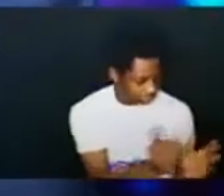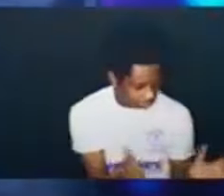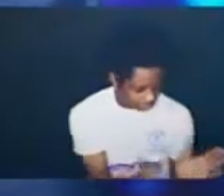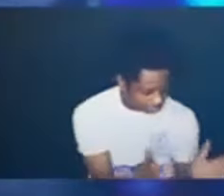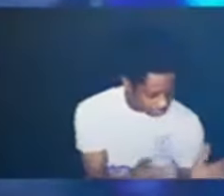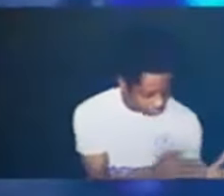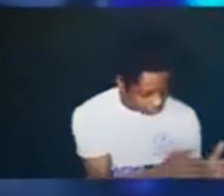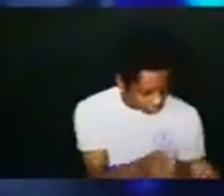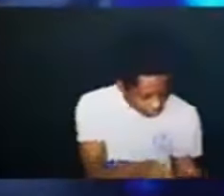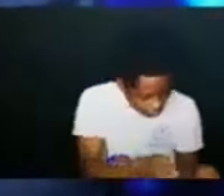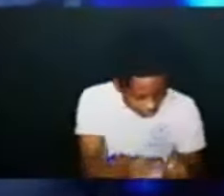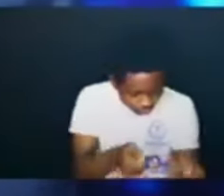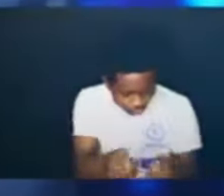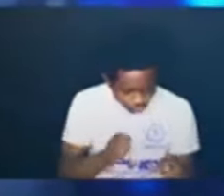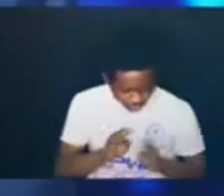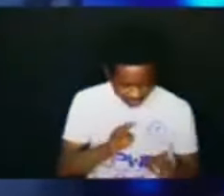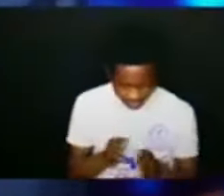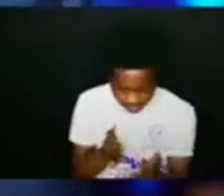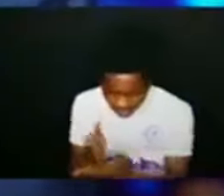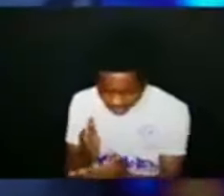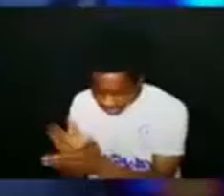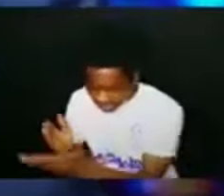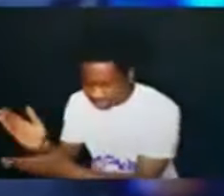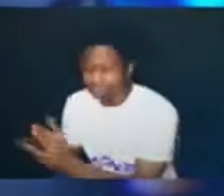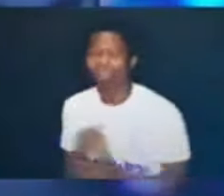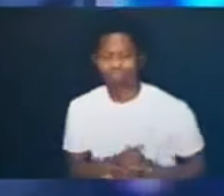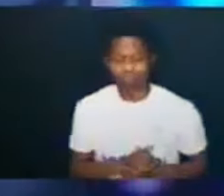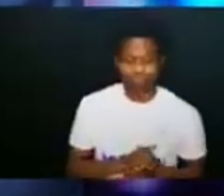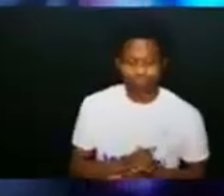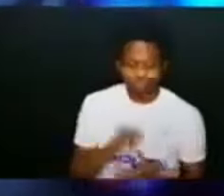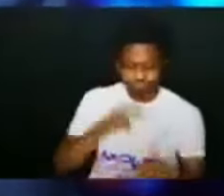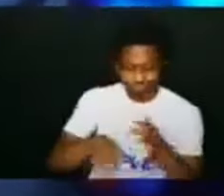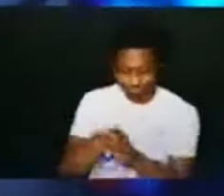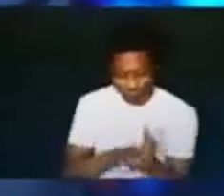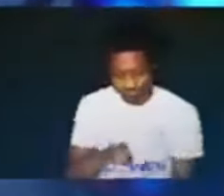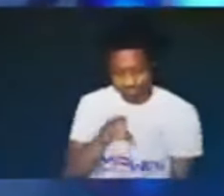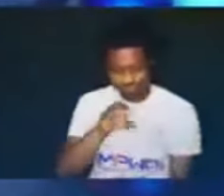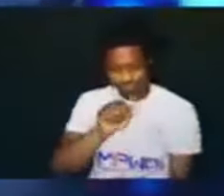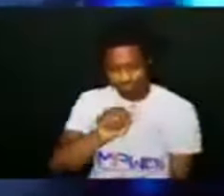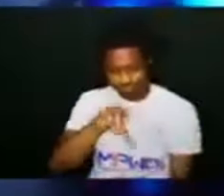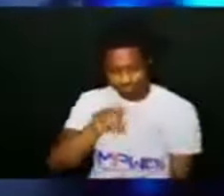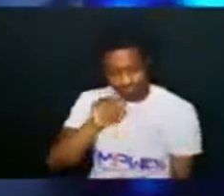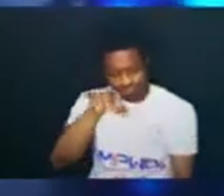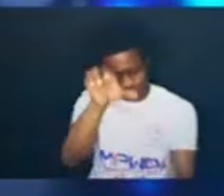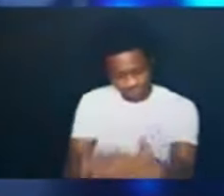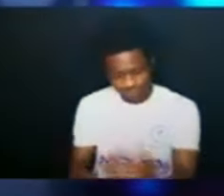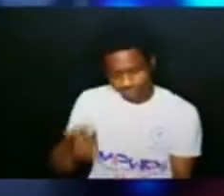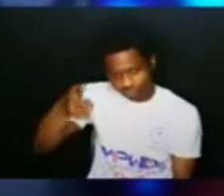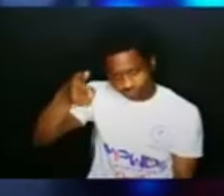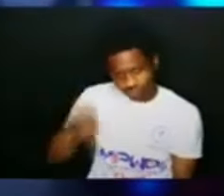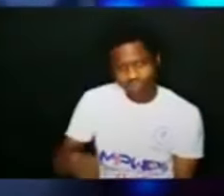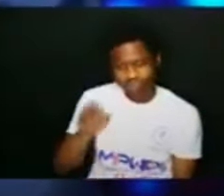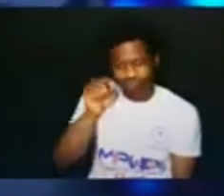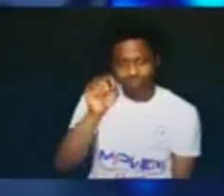chapter 24, verse 15 and 16.